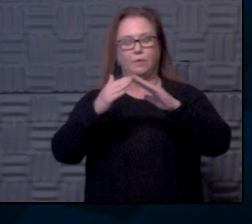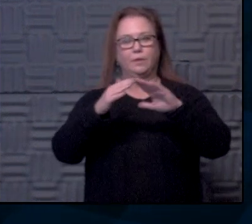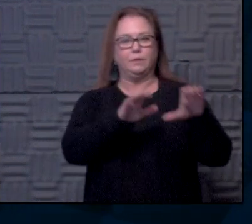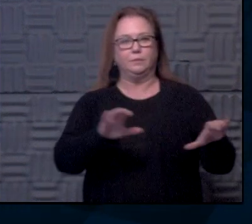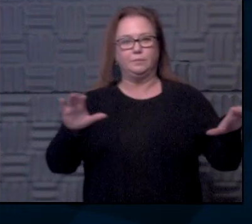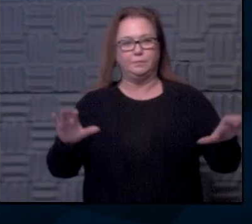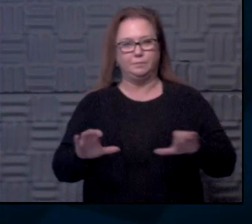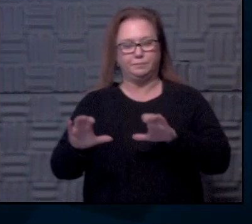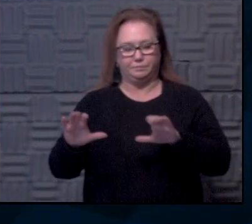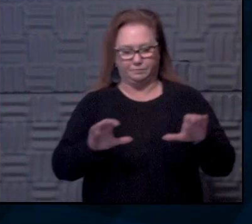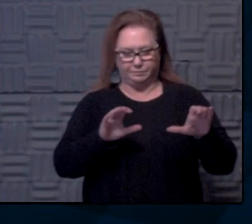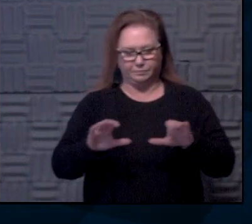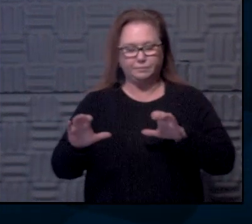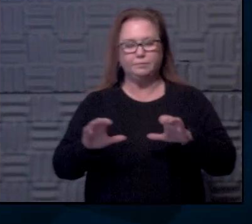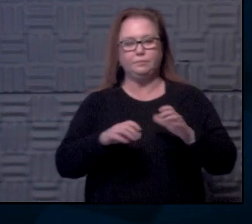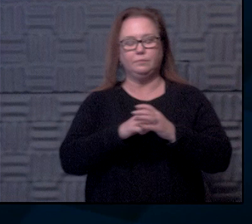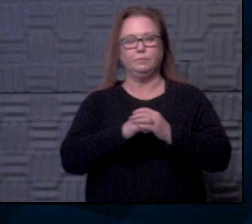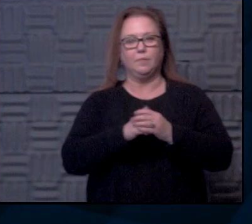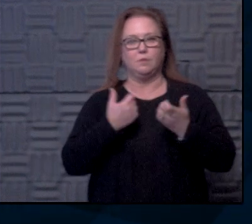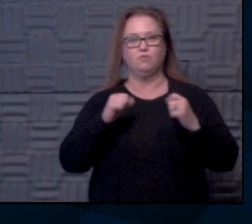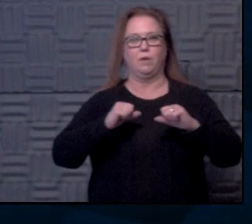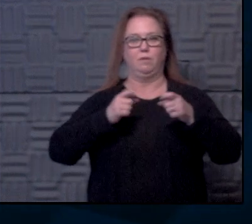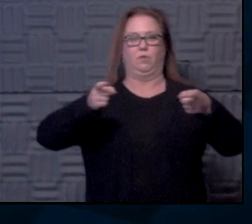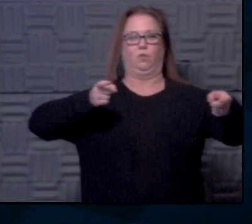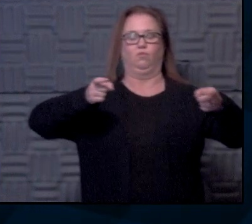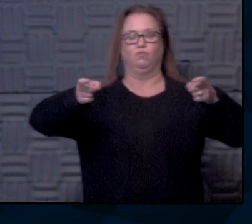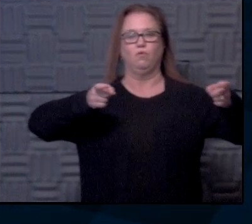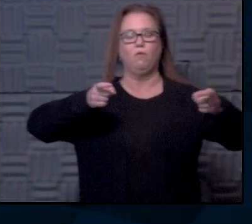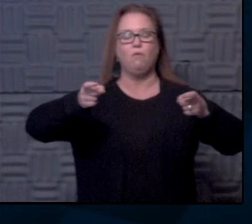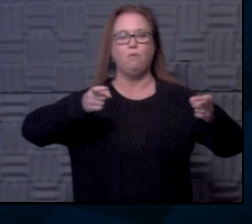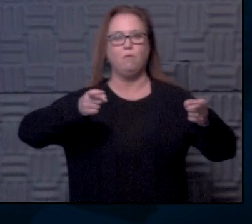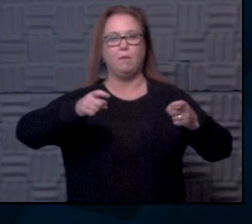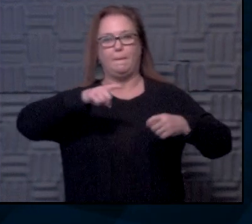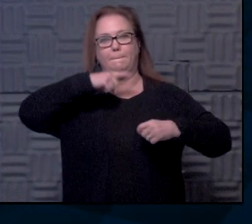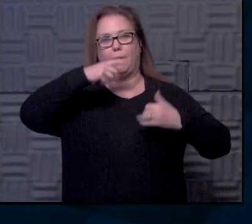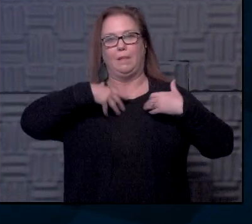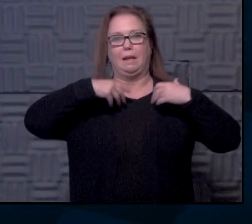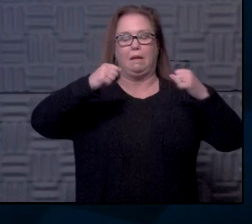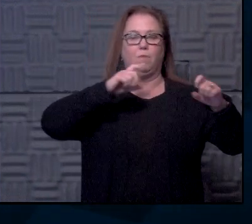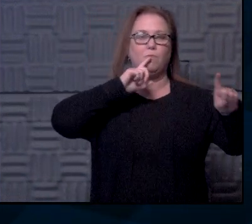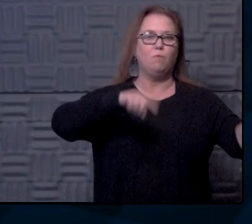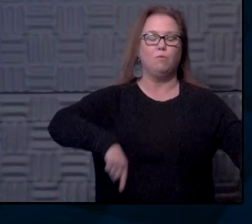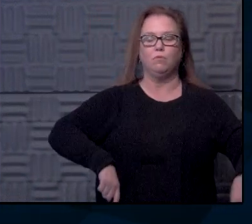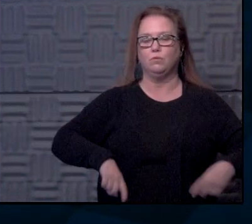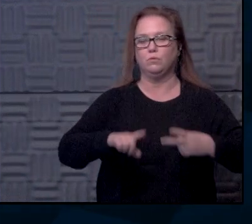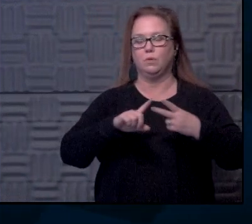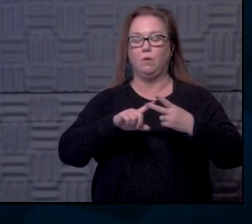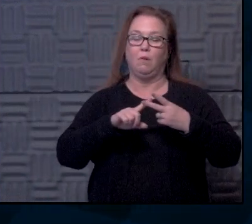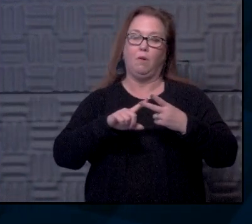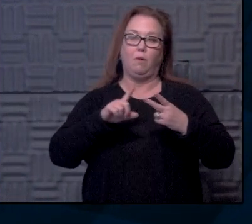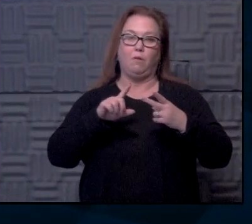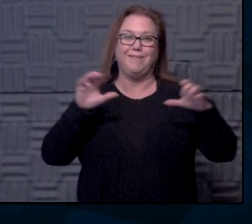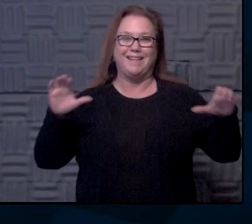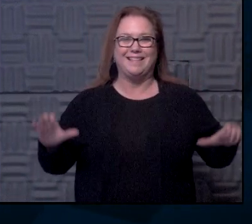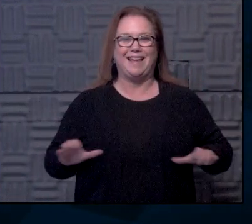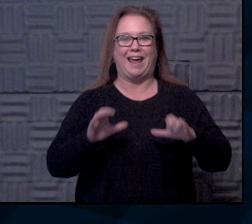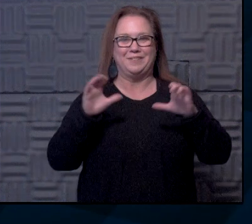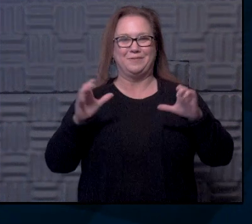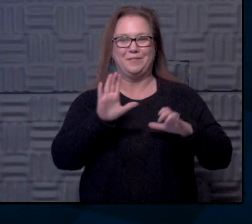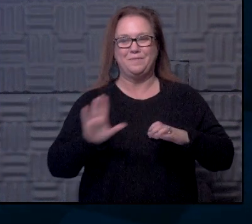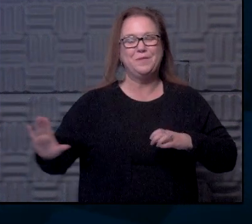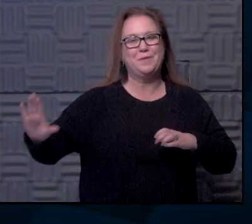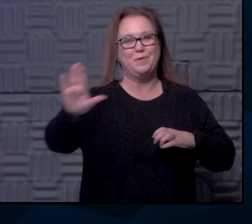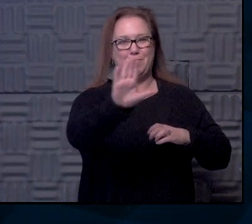doing, the mitigation efforts that are in place, whether they be public health orders or even more importantly, the actions of